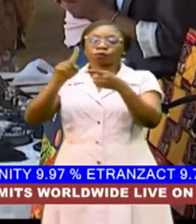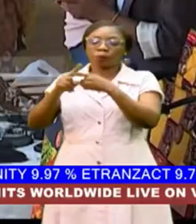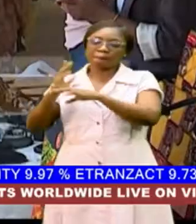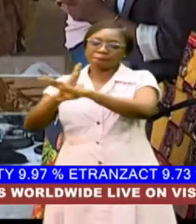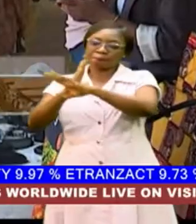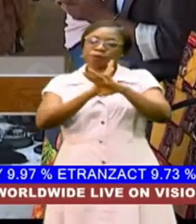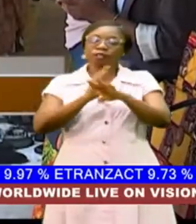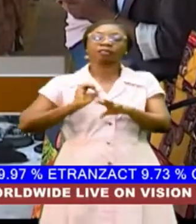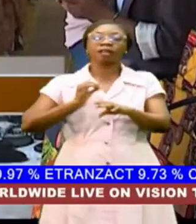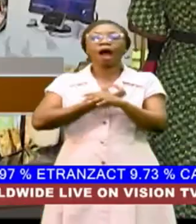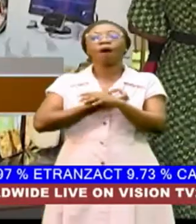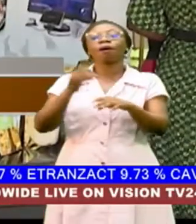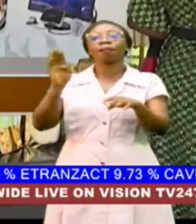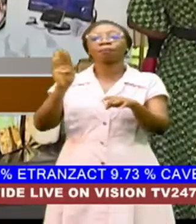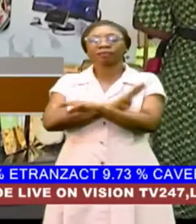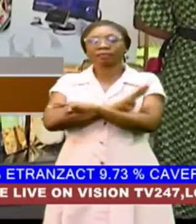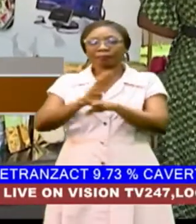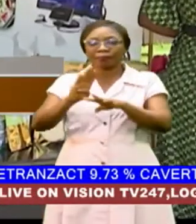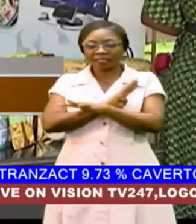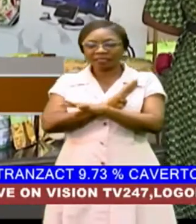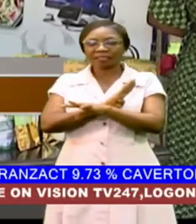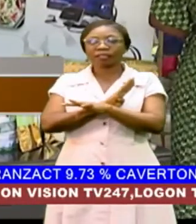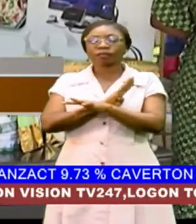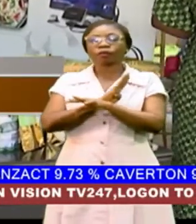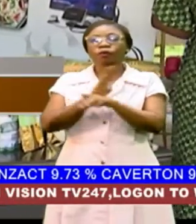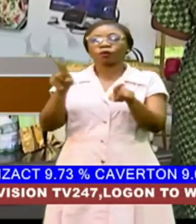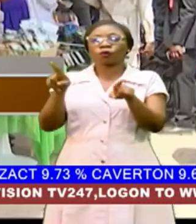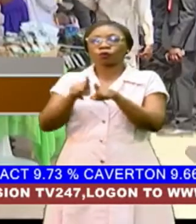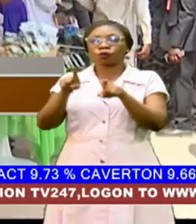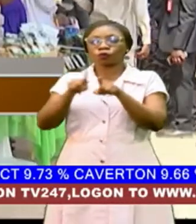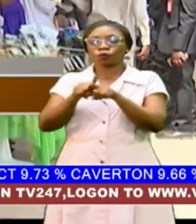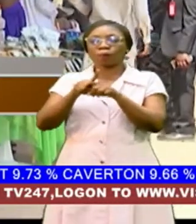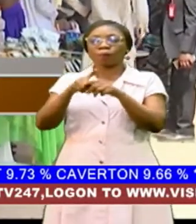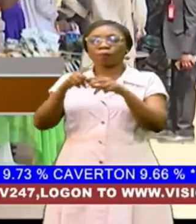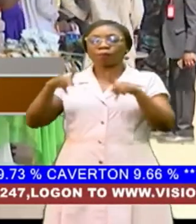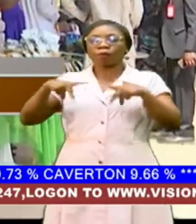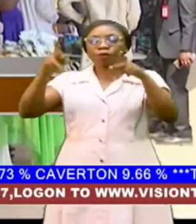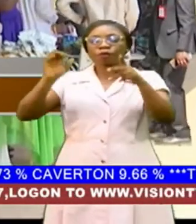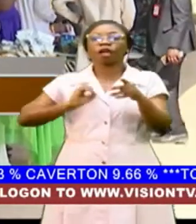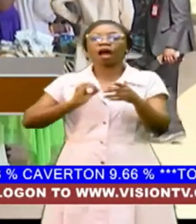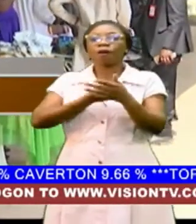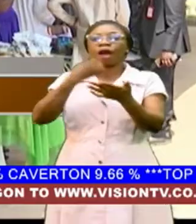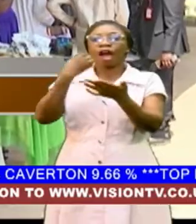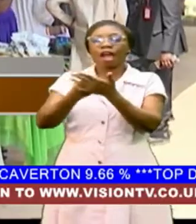enterprises. It resonates deeply within our economic revitalization plan.